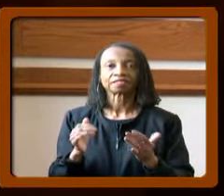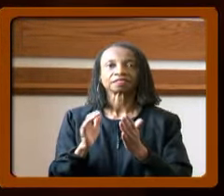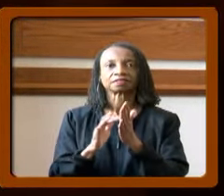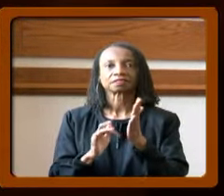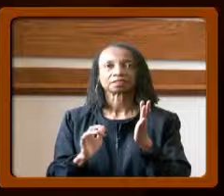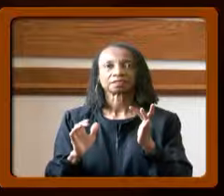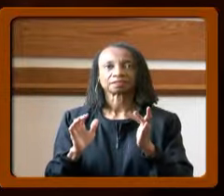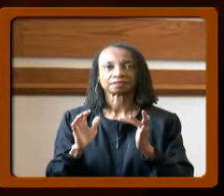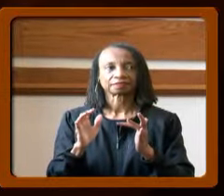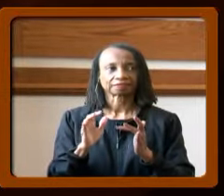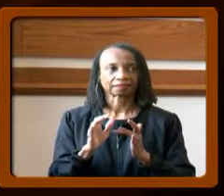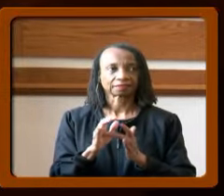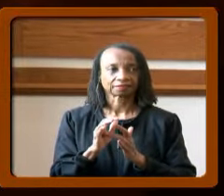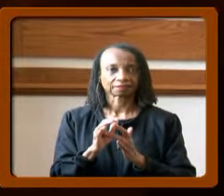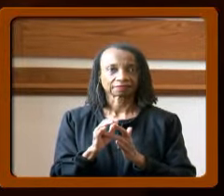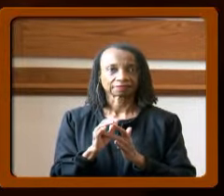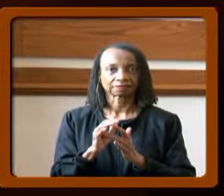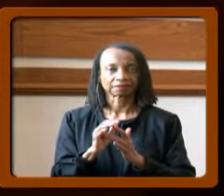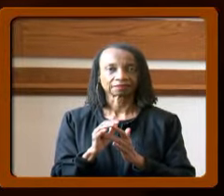Jesus did